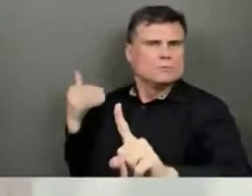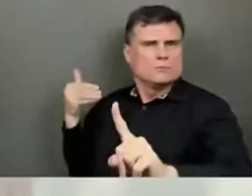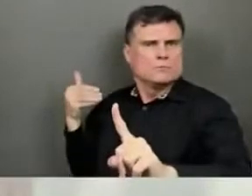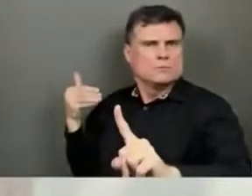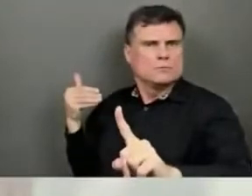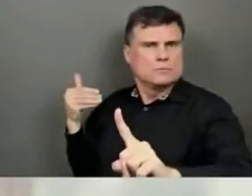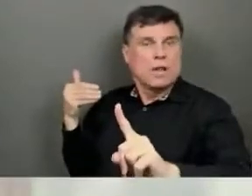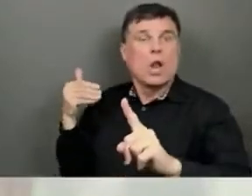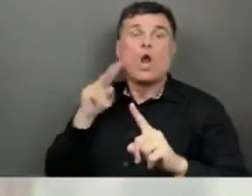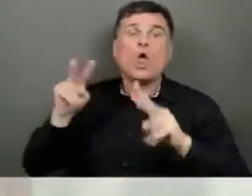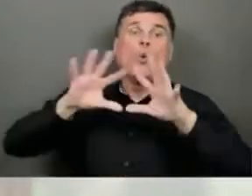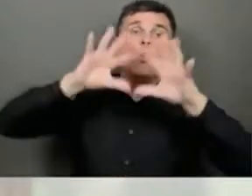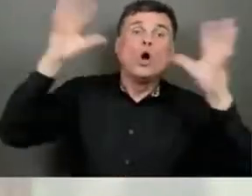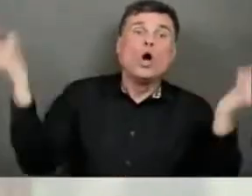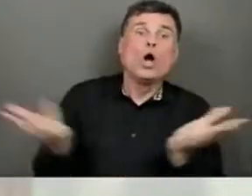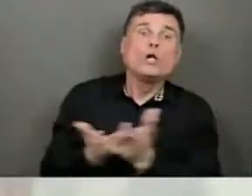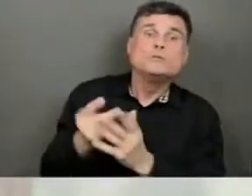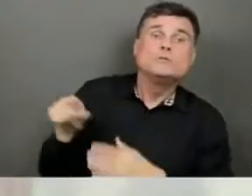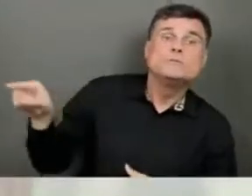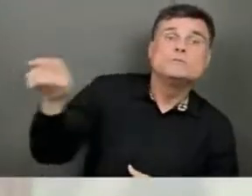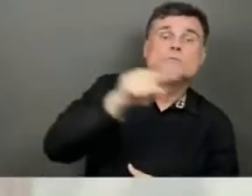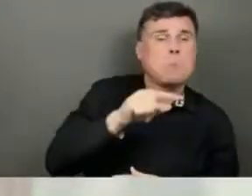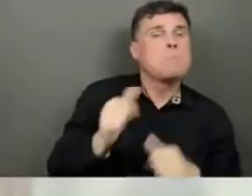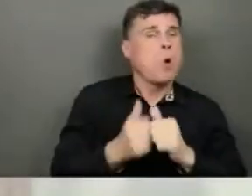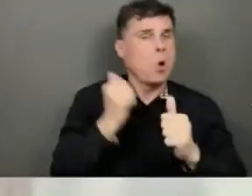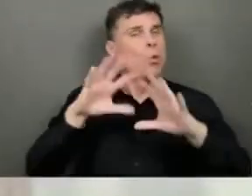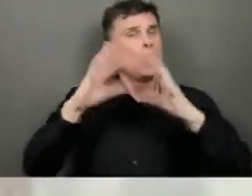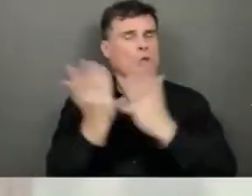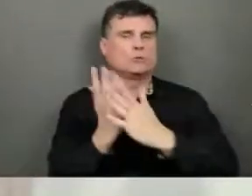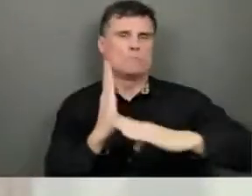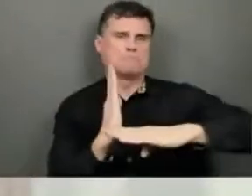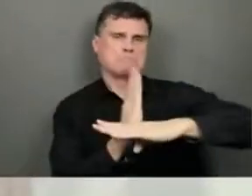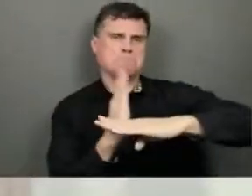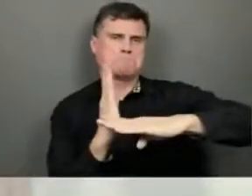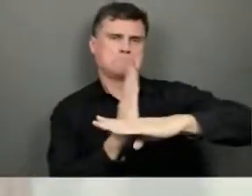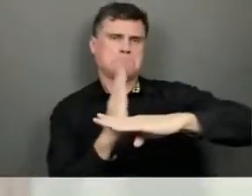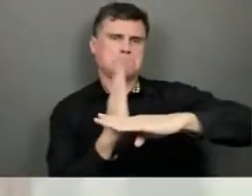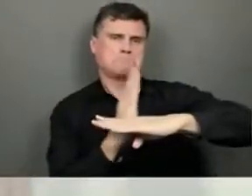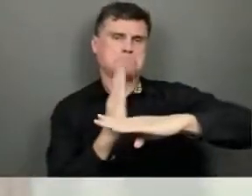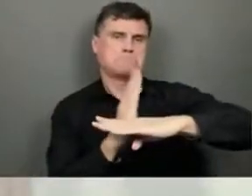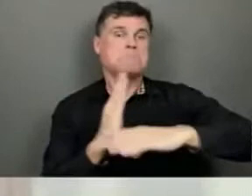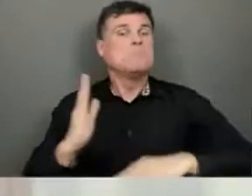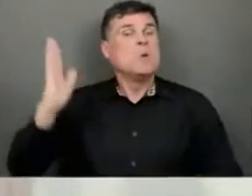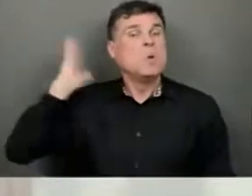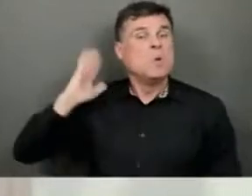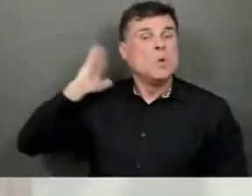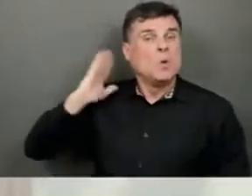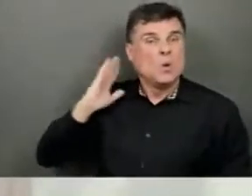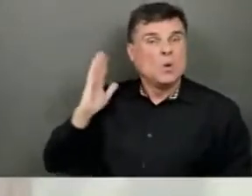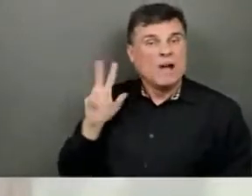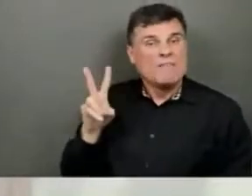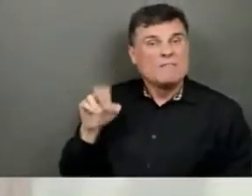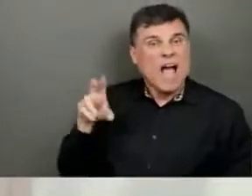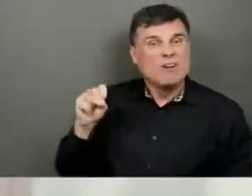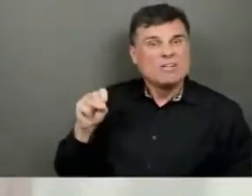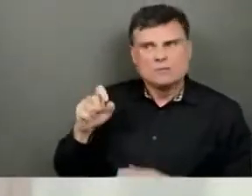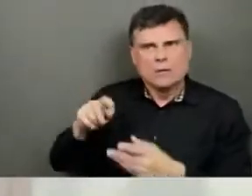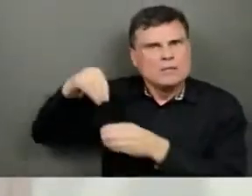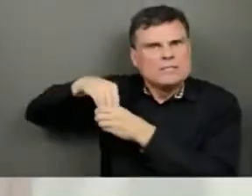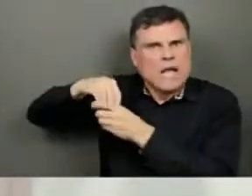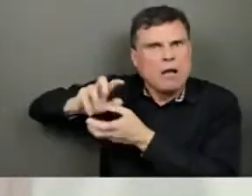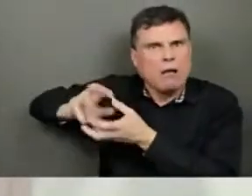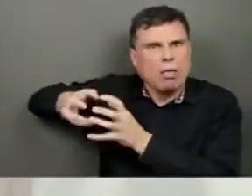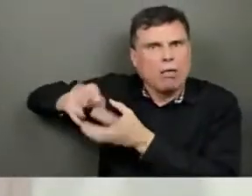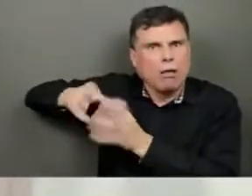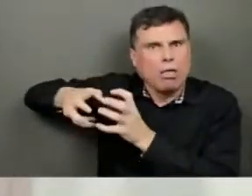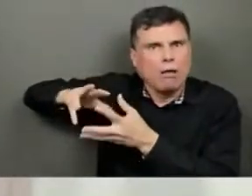we aren't seeing the major changes in the virus that we were seeing even a year ago. So we've had, for over